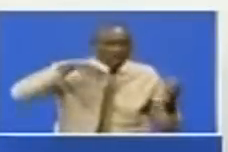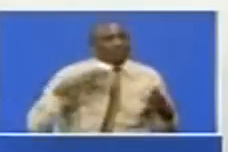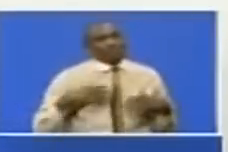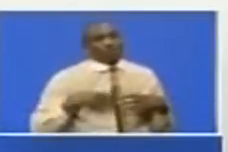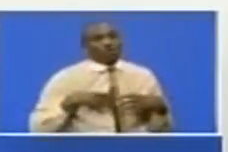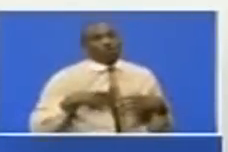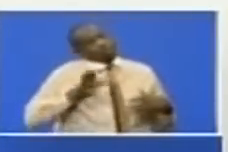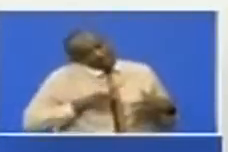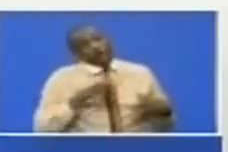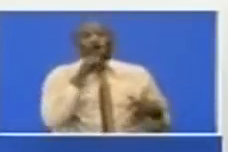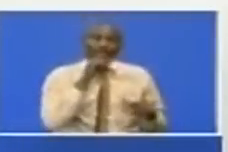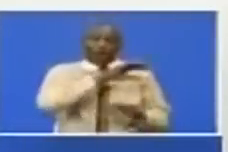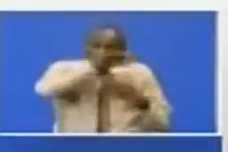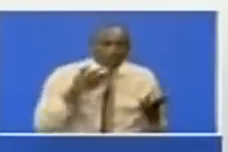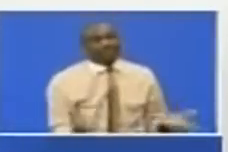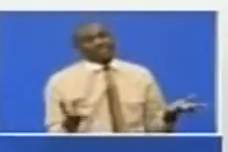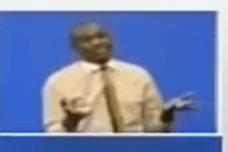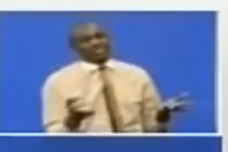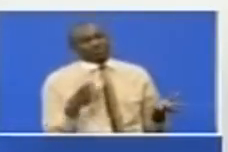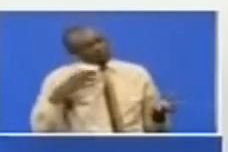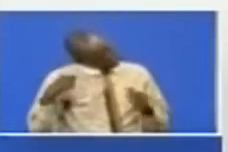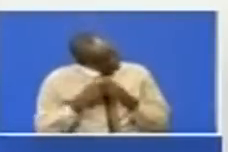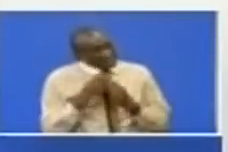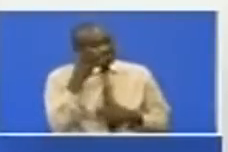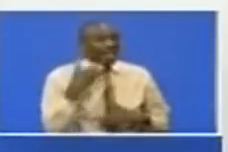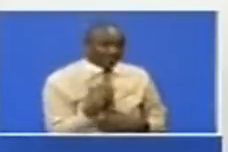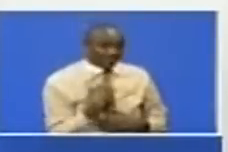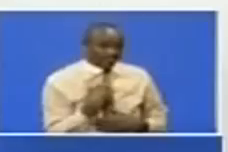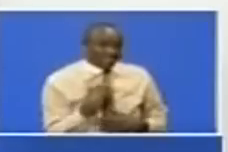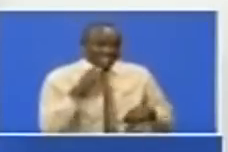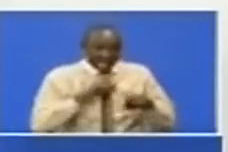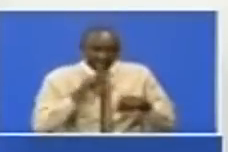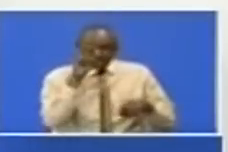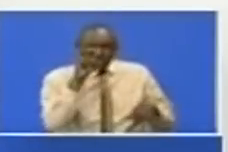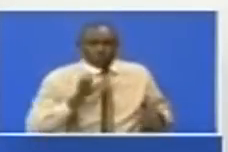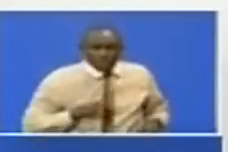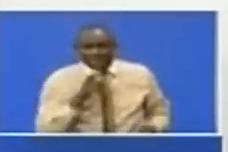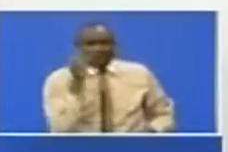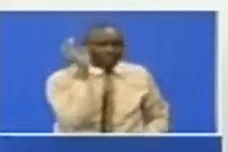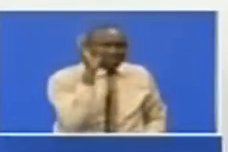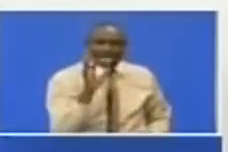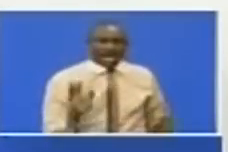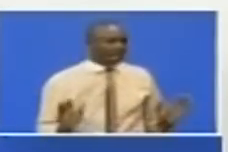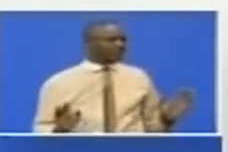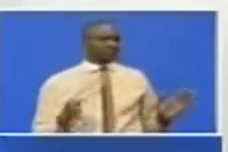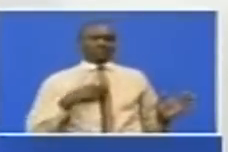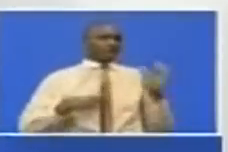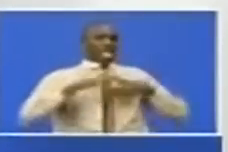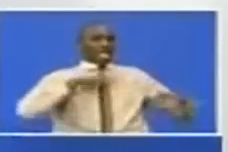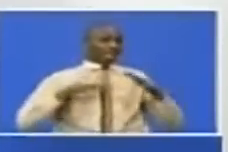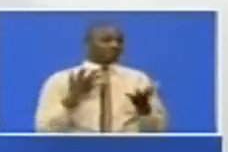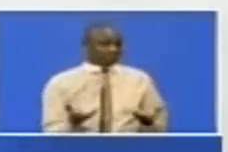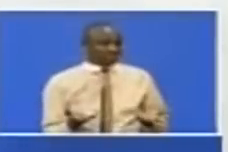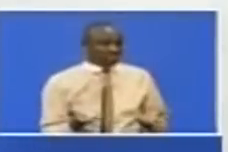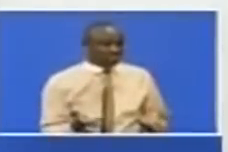of gender. Right. You know, so there are all those kinds of challenges. Okay. When people see a woman on the front line. And yes. they question it.